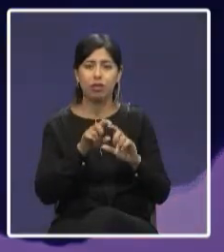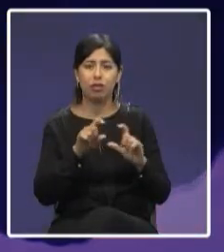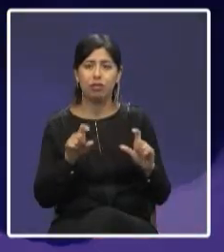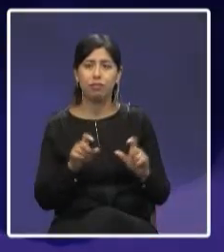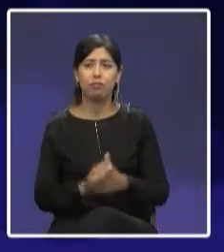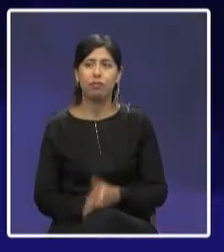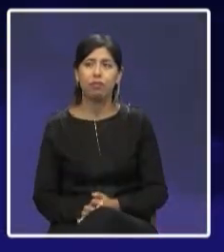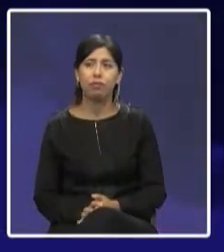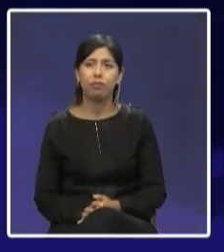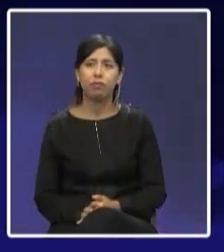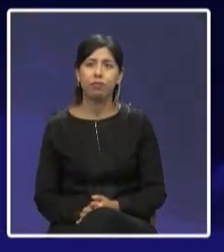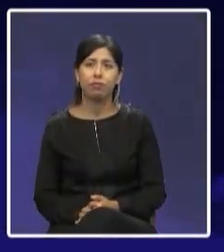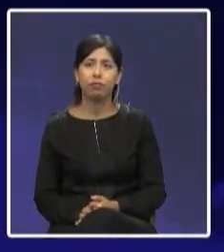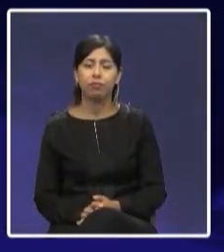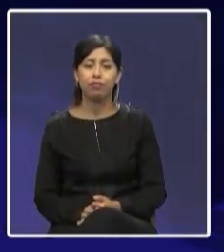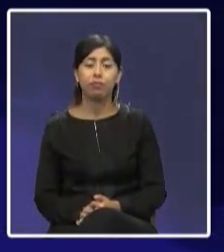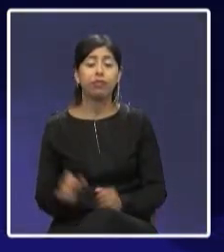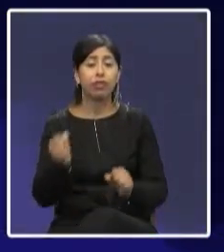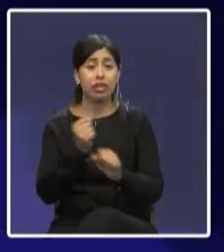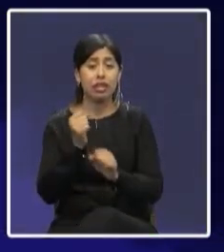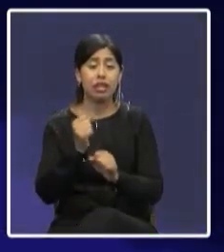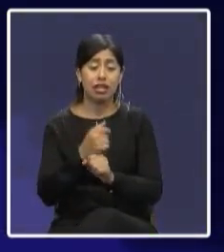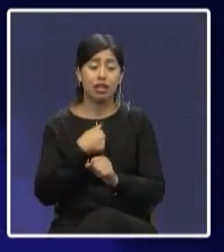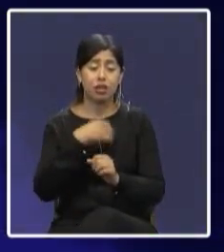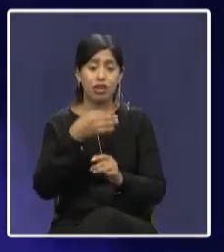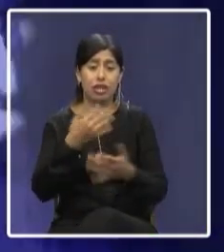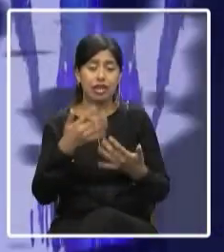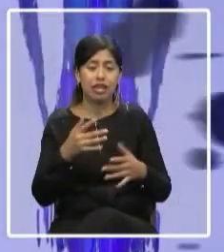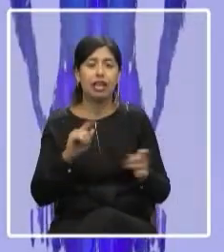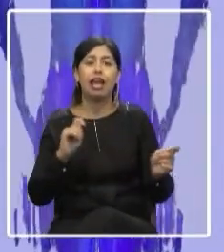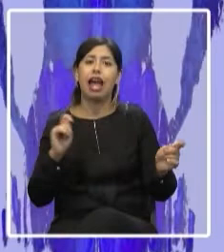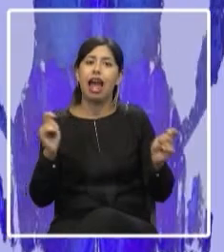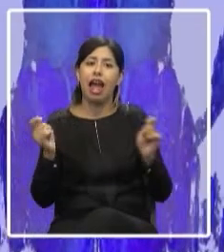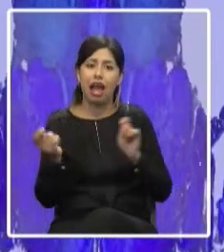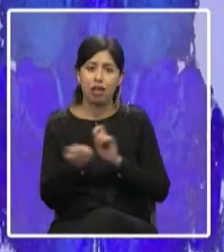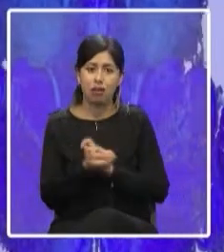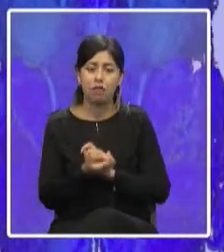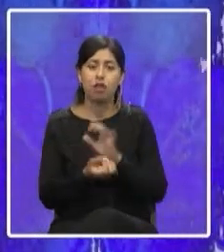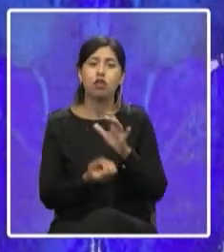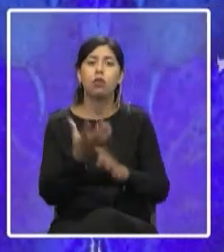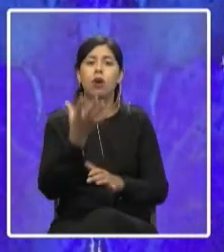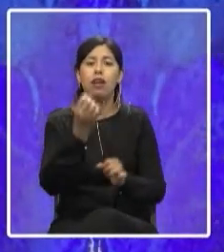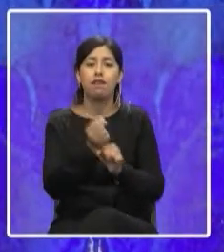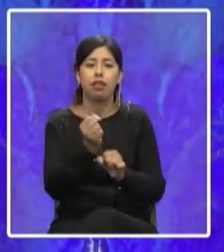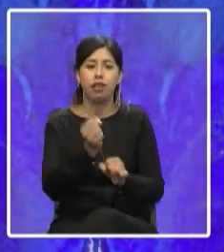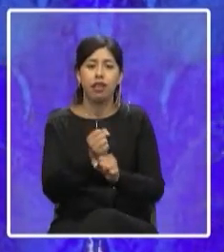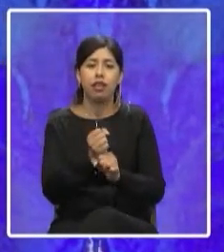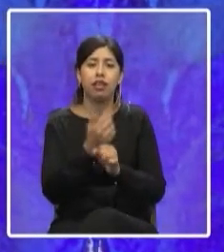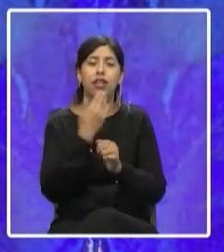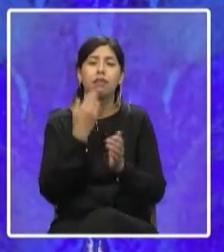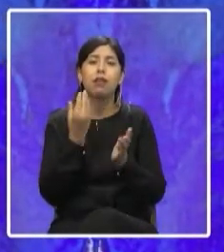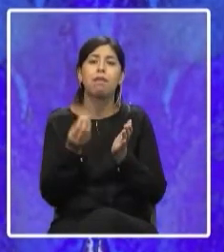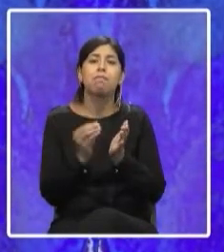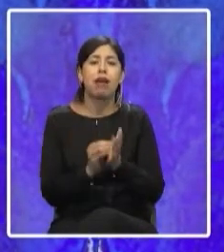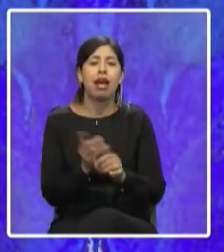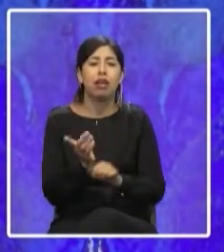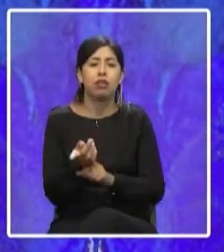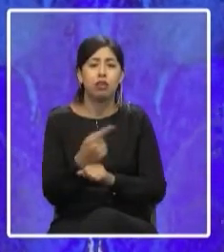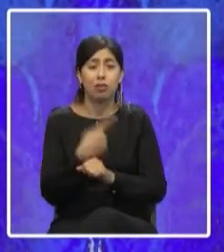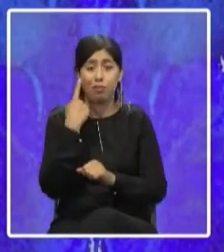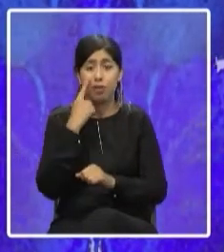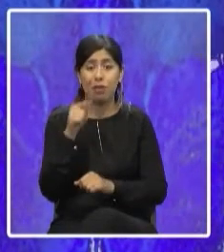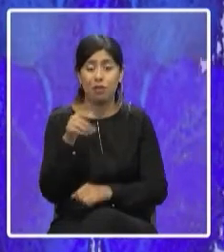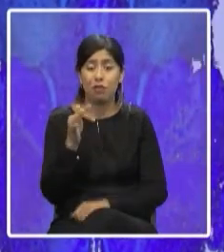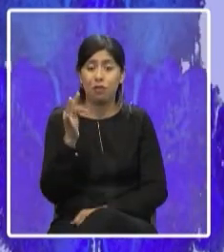There's things that are being automated away. There are new work that's being created. How do we shape the future of work? Is that just a passive process? And the